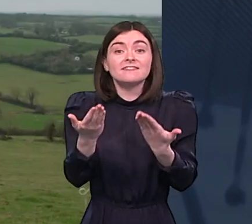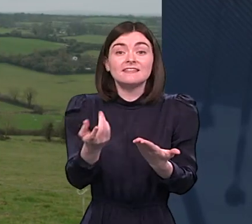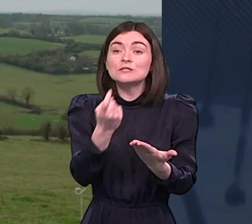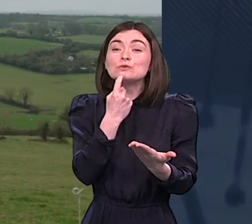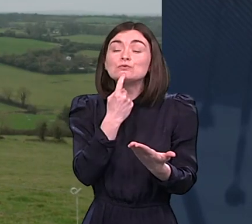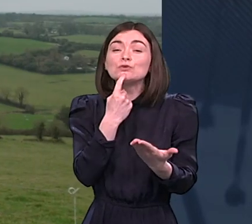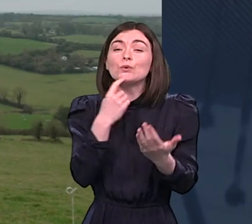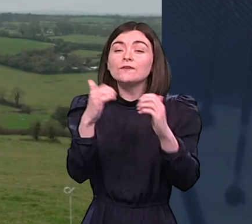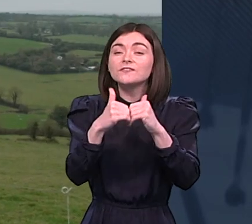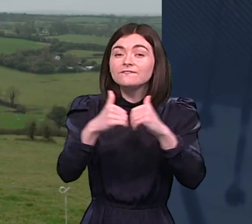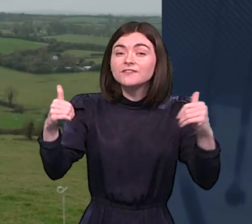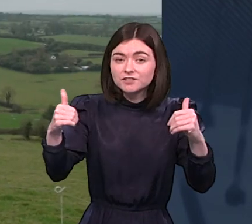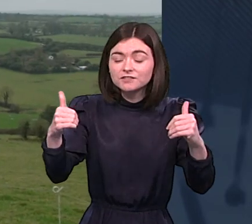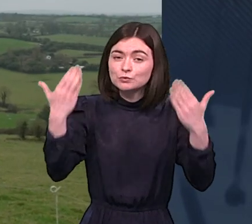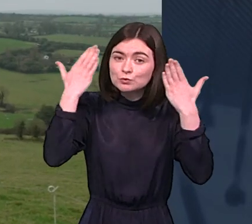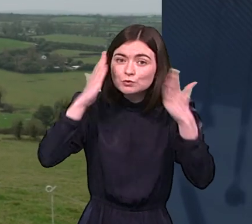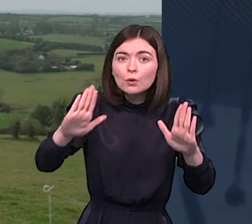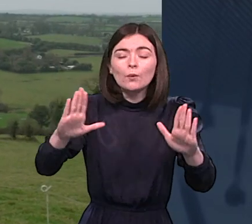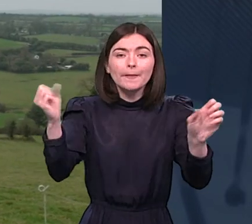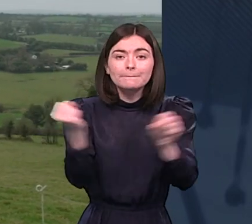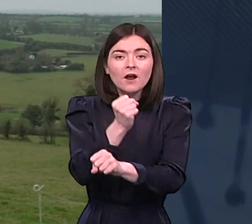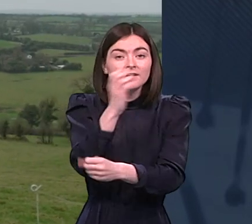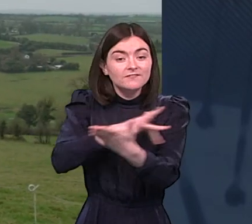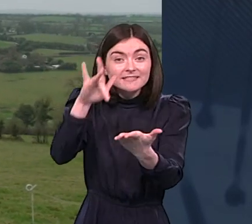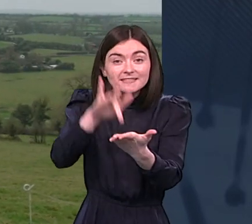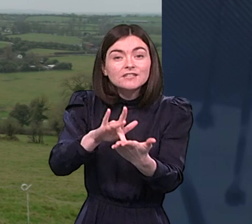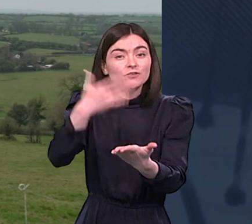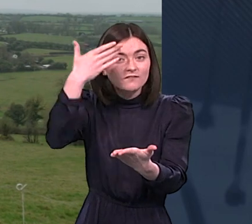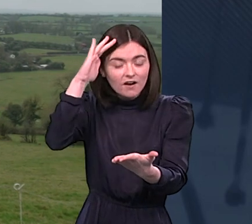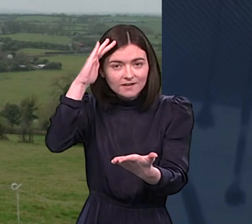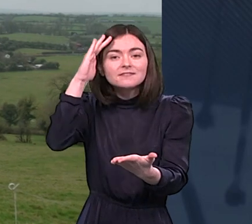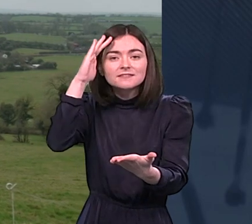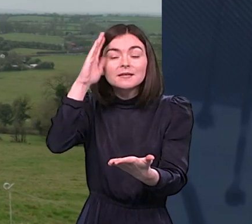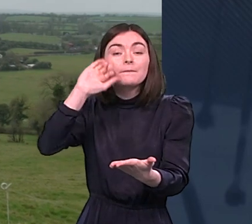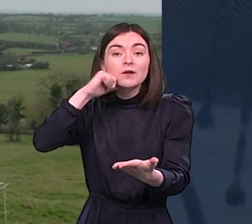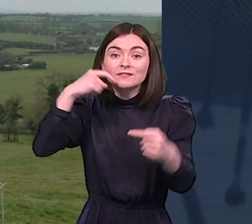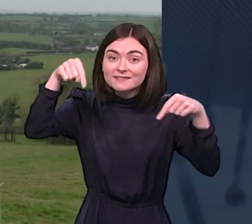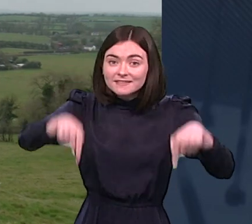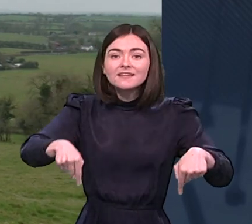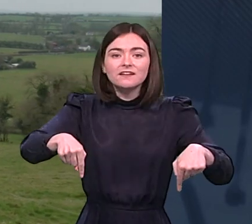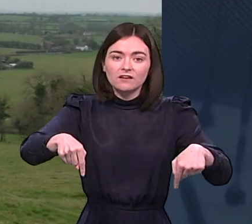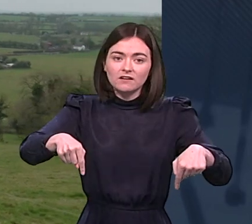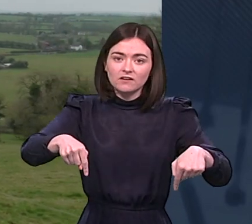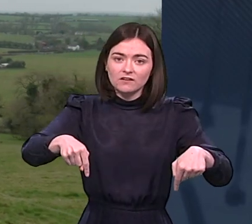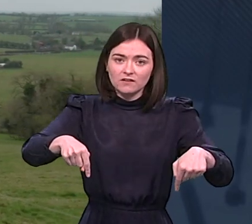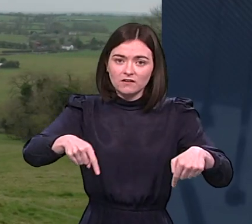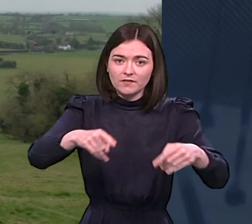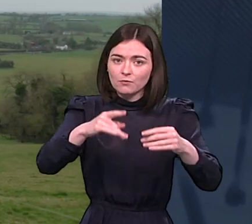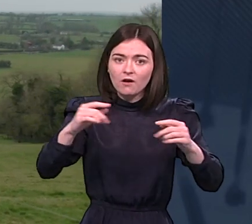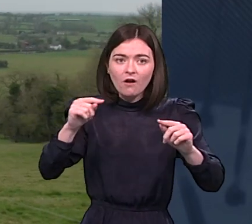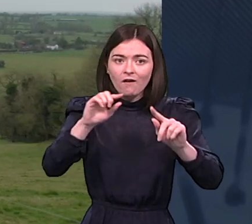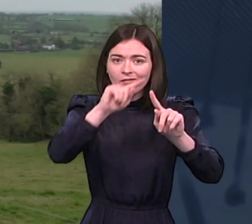of divisions marked the very center of Ireland, because it's here that the provinces of Ireland all